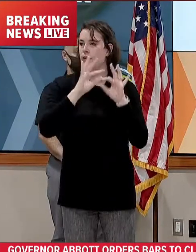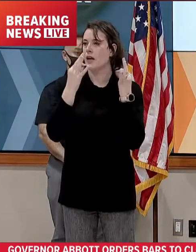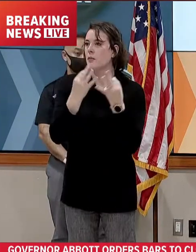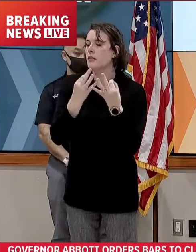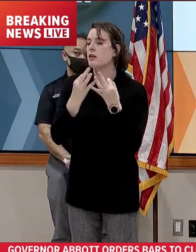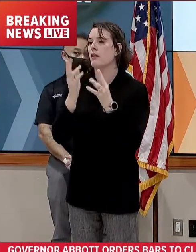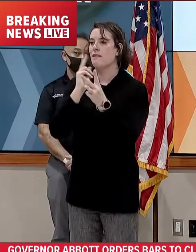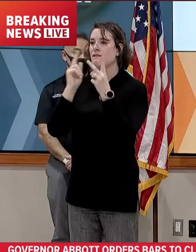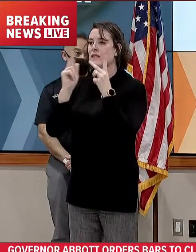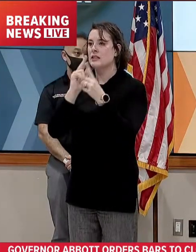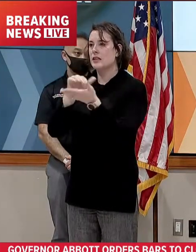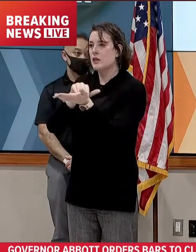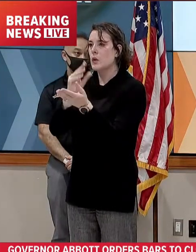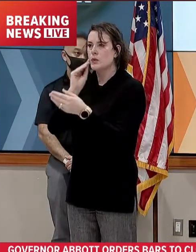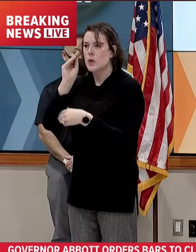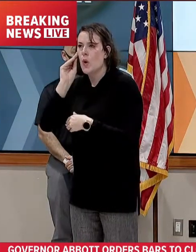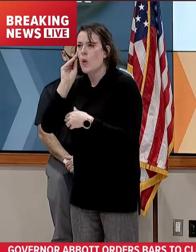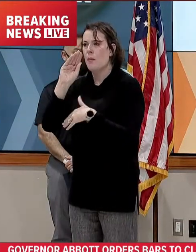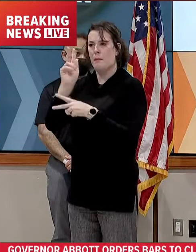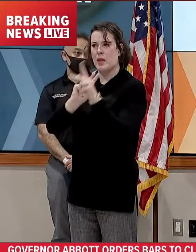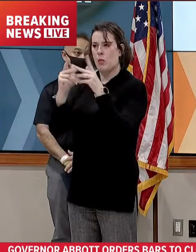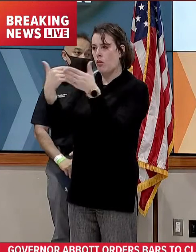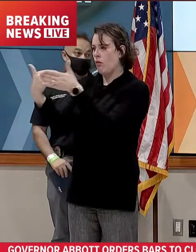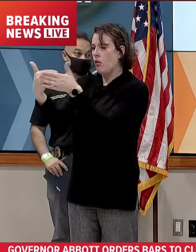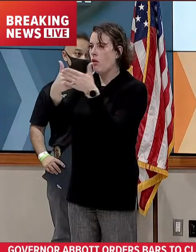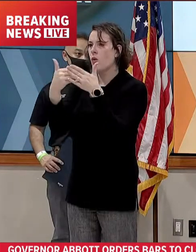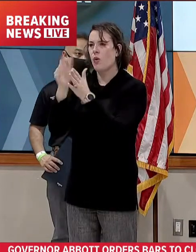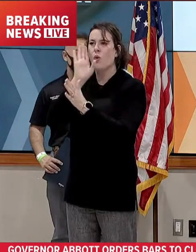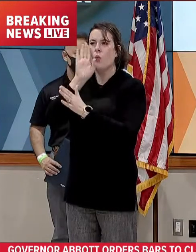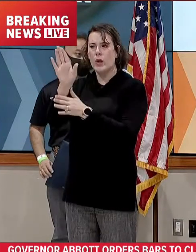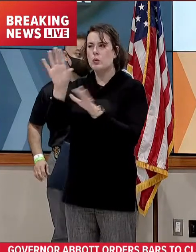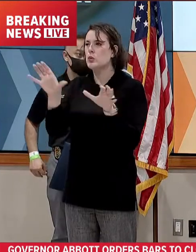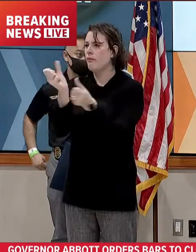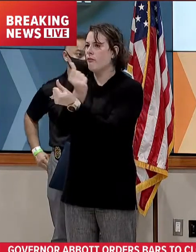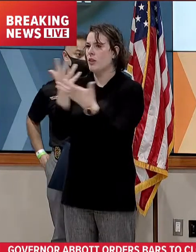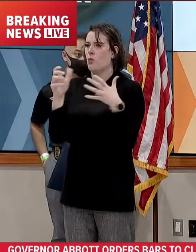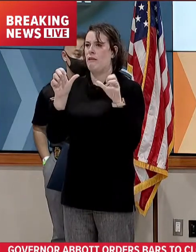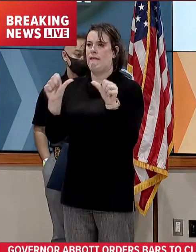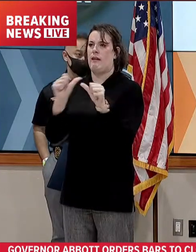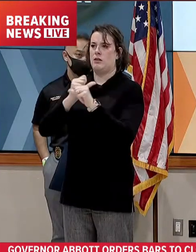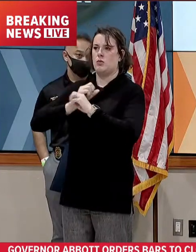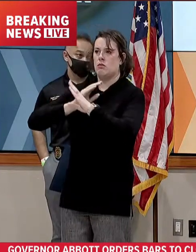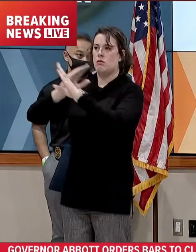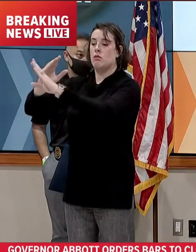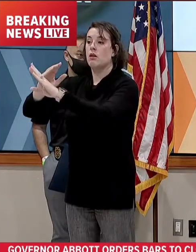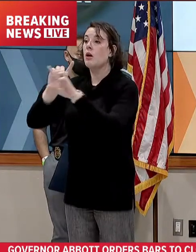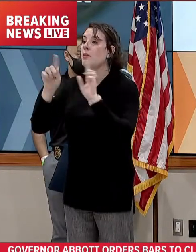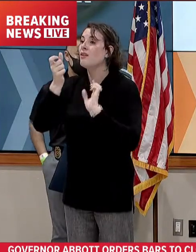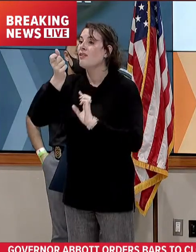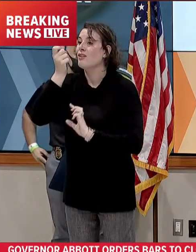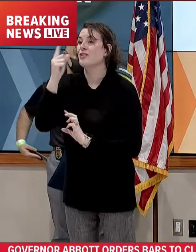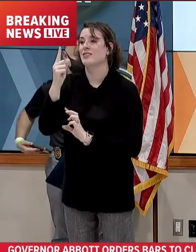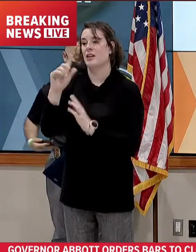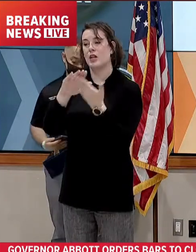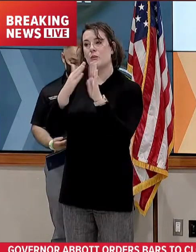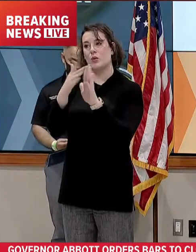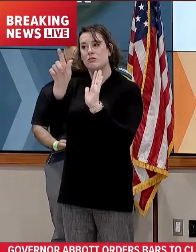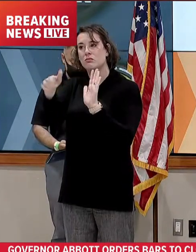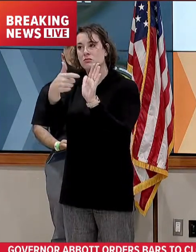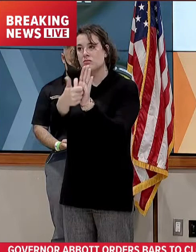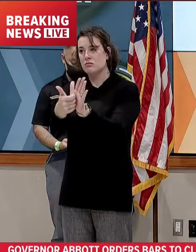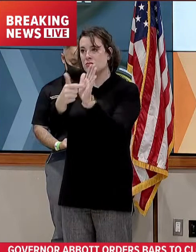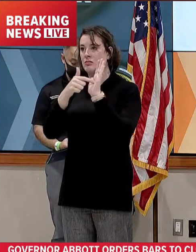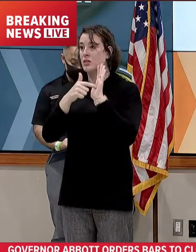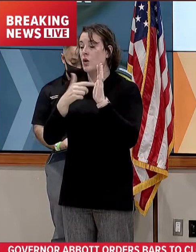are in close contact. We'll continue to throw everything we have at this virus. Of course, we need the community. In terms of testing, we've got 2